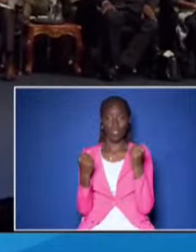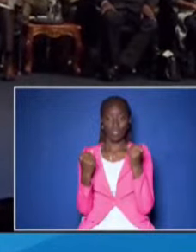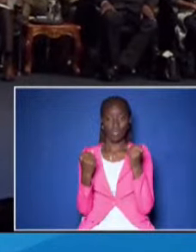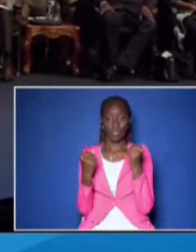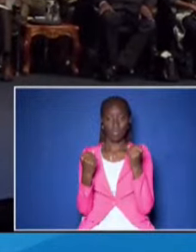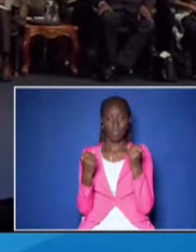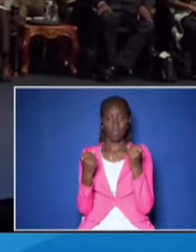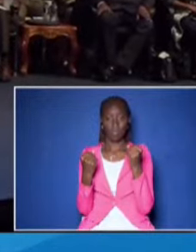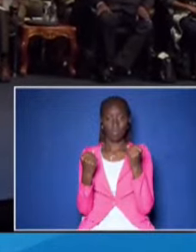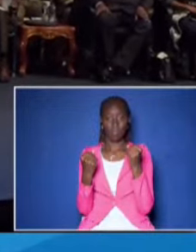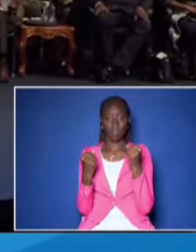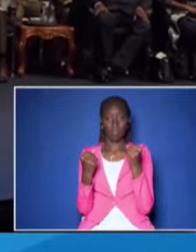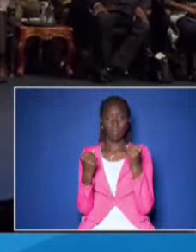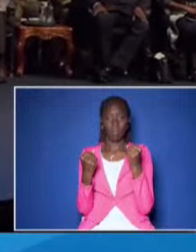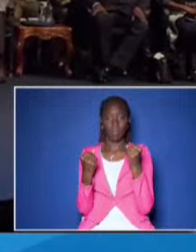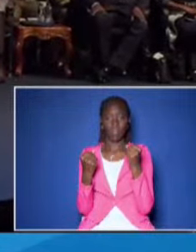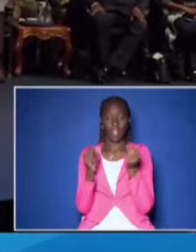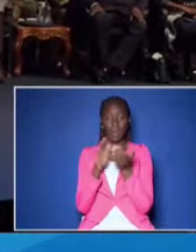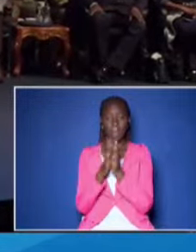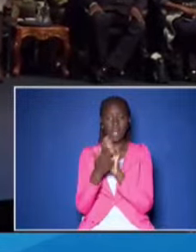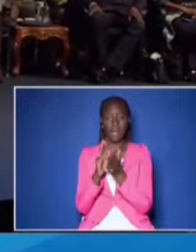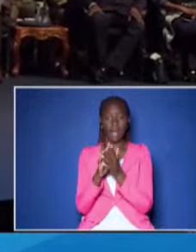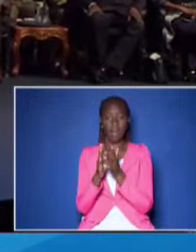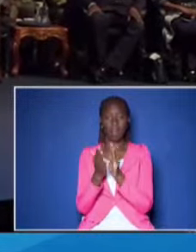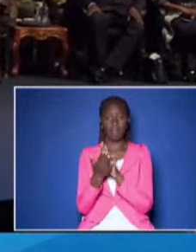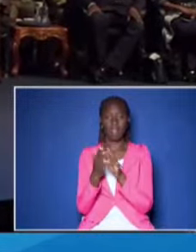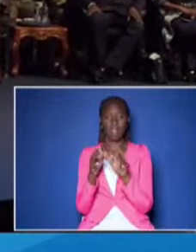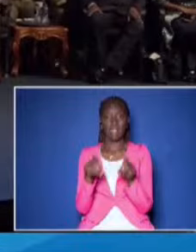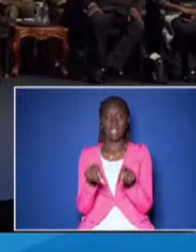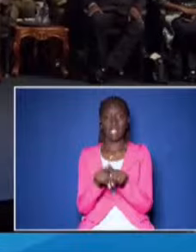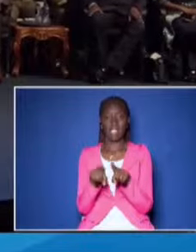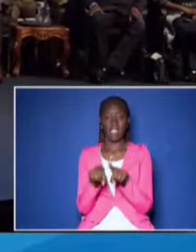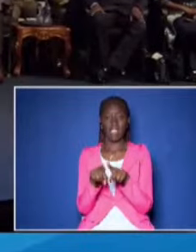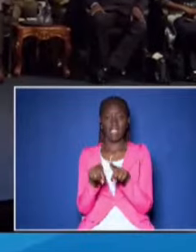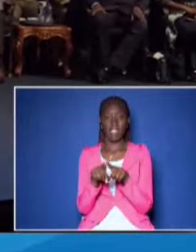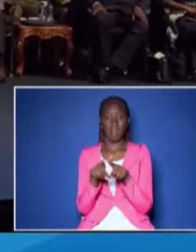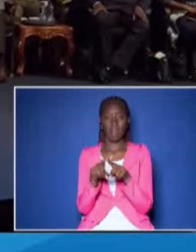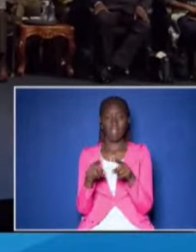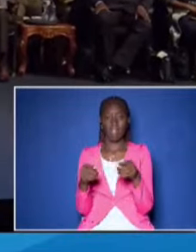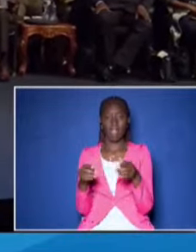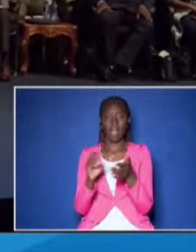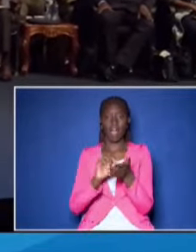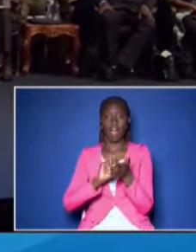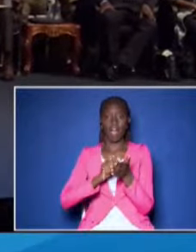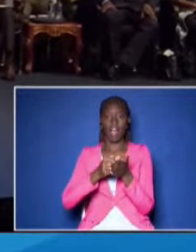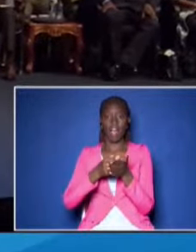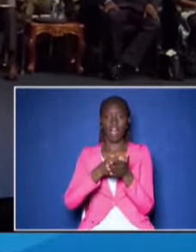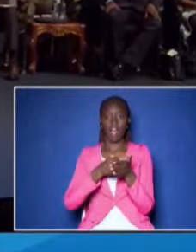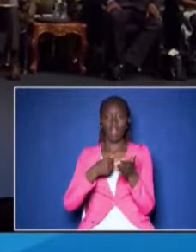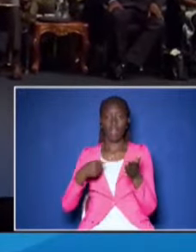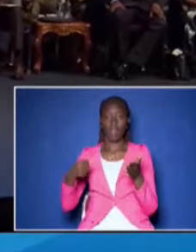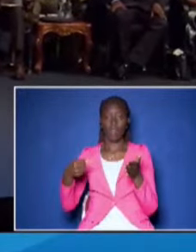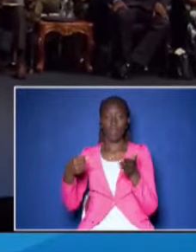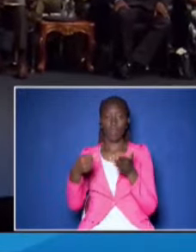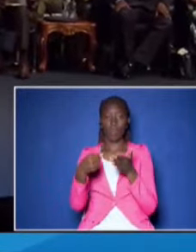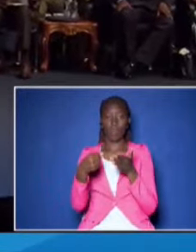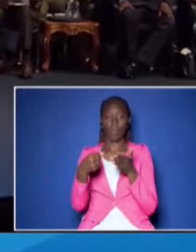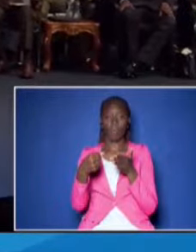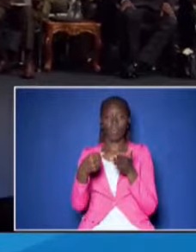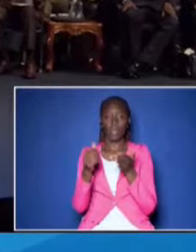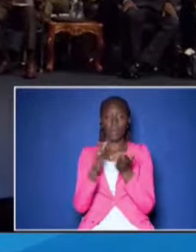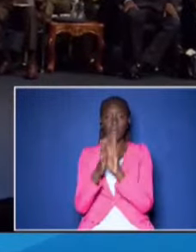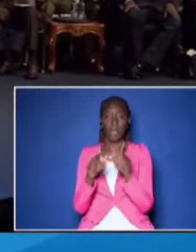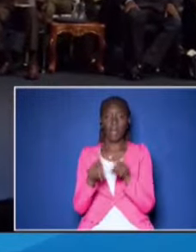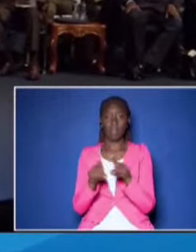strong it becomes a a door a a